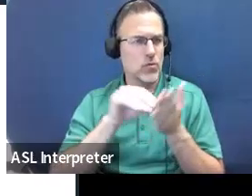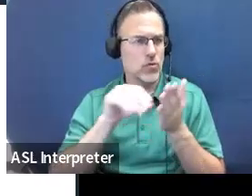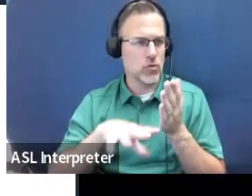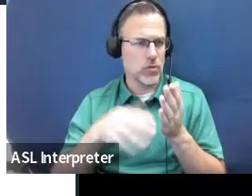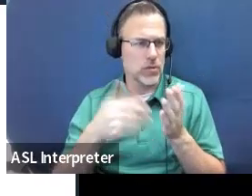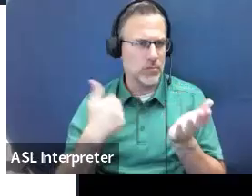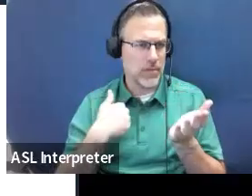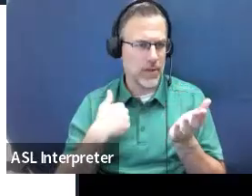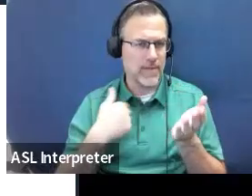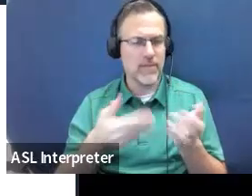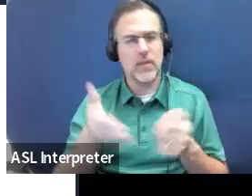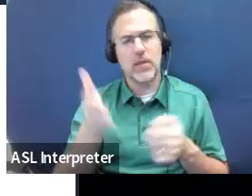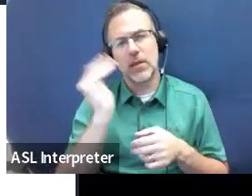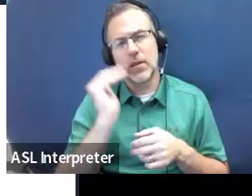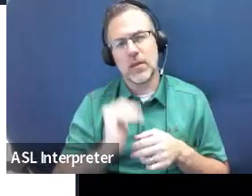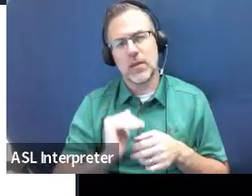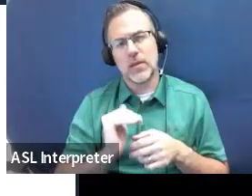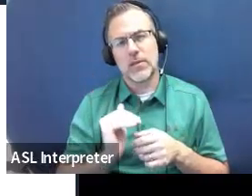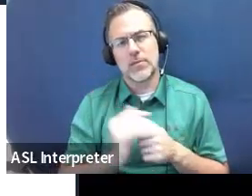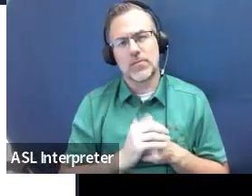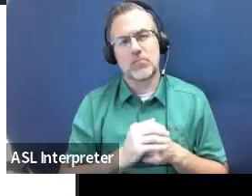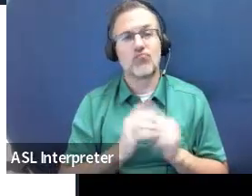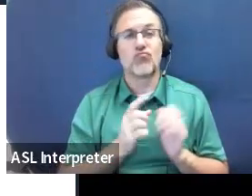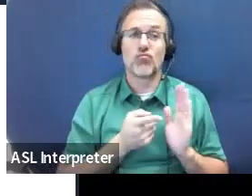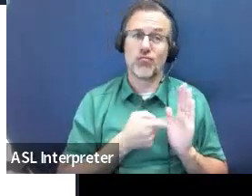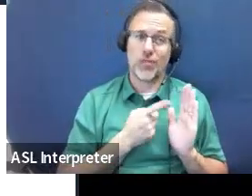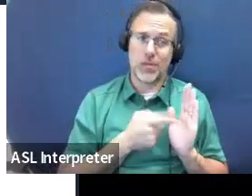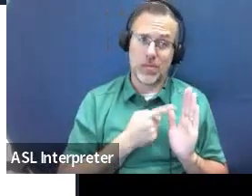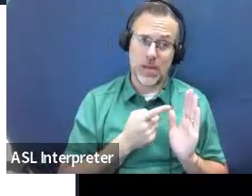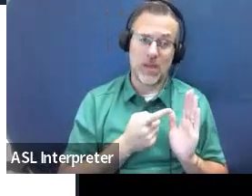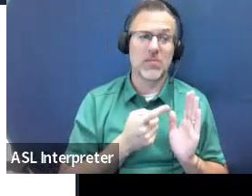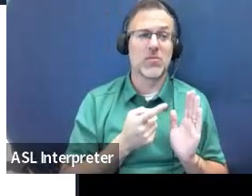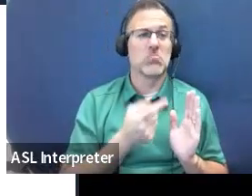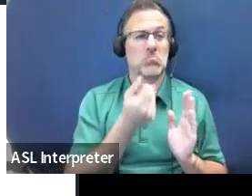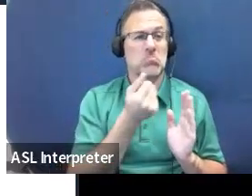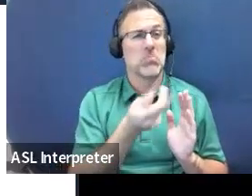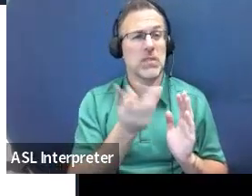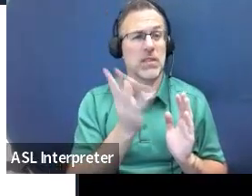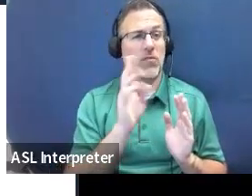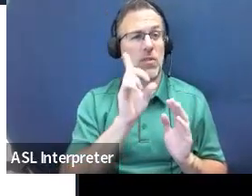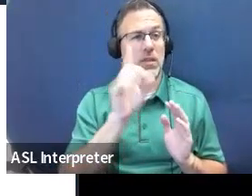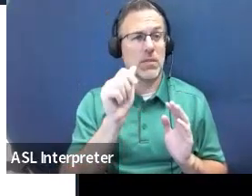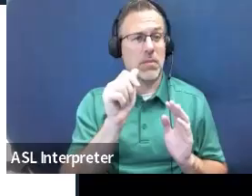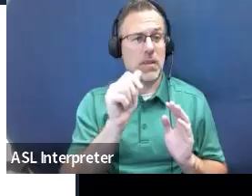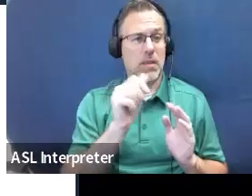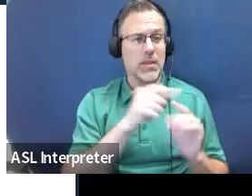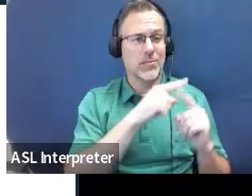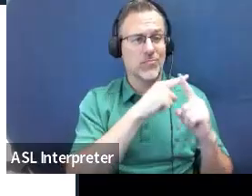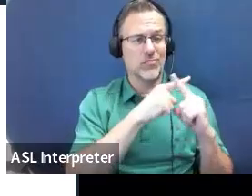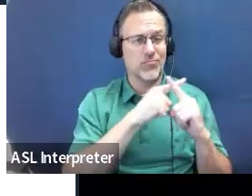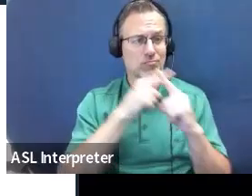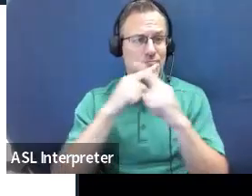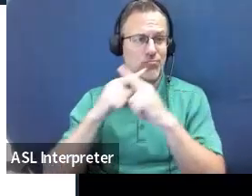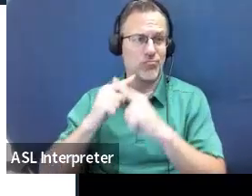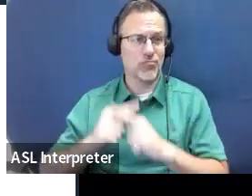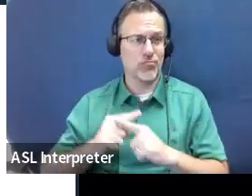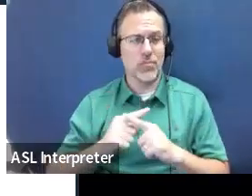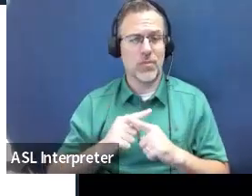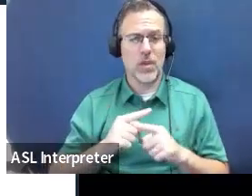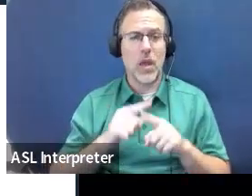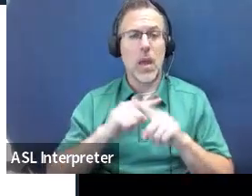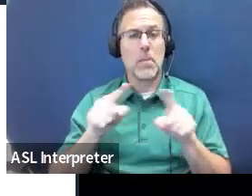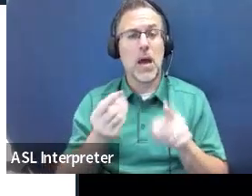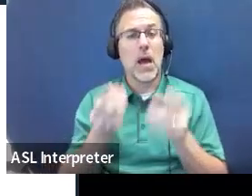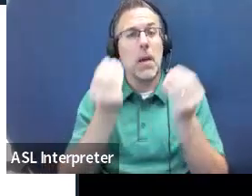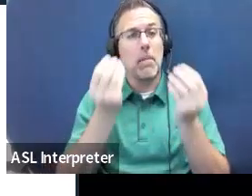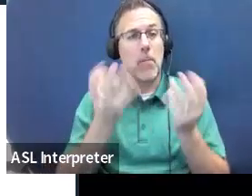sometimes is that there are multiple disabilities checked and multiple disability is not checked. So